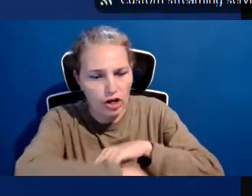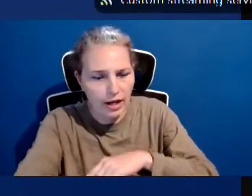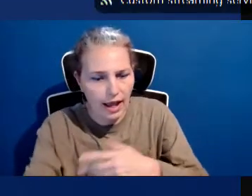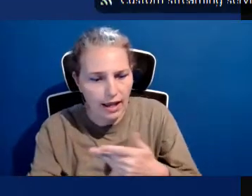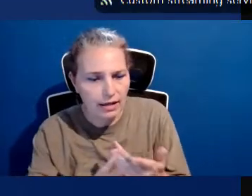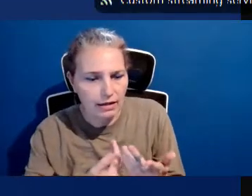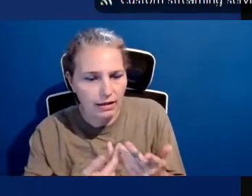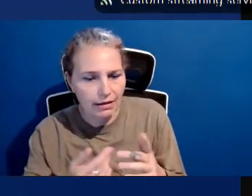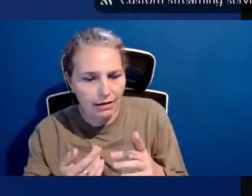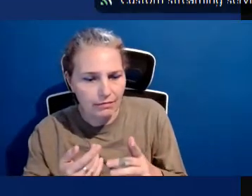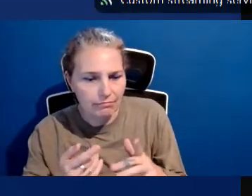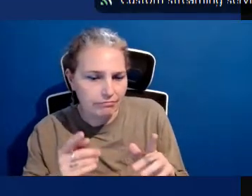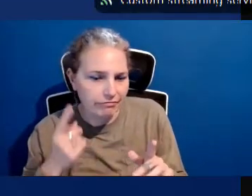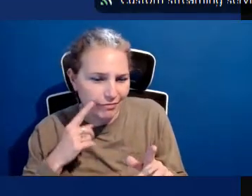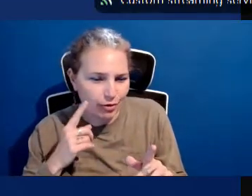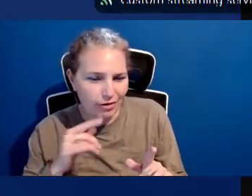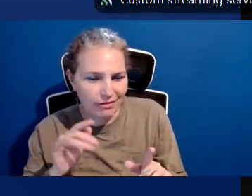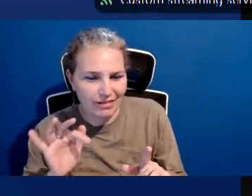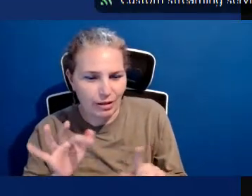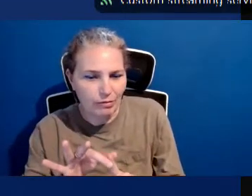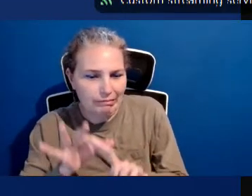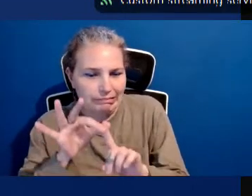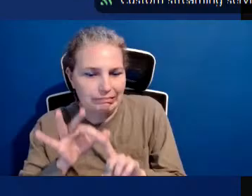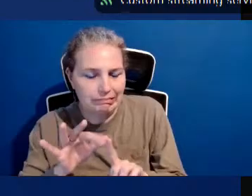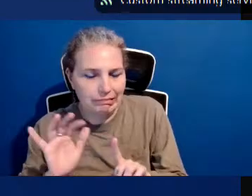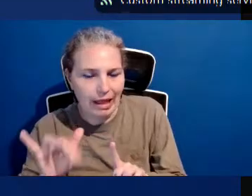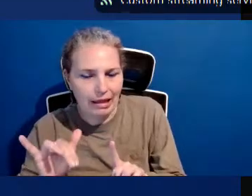the parking citations?